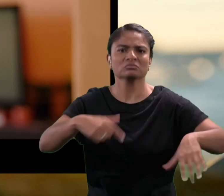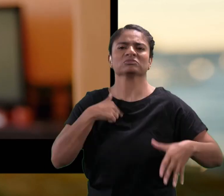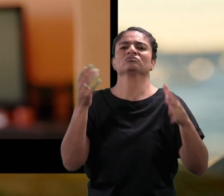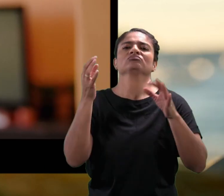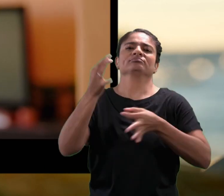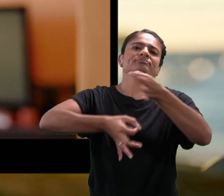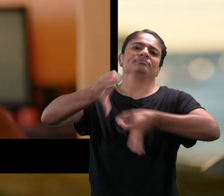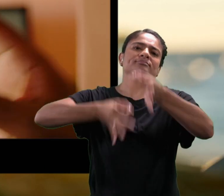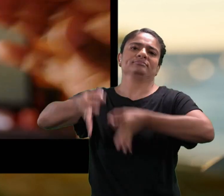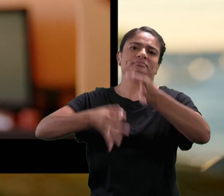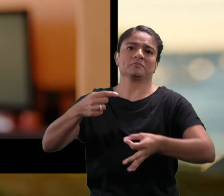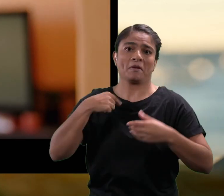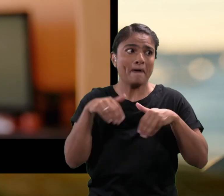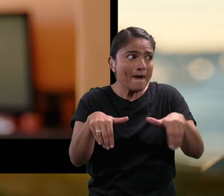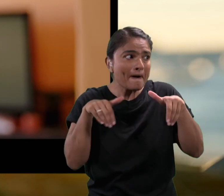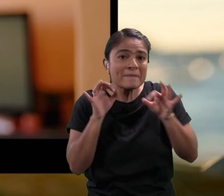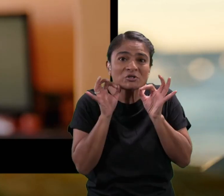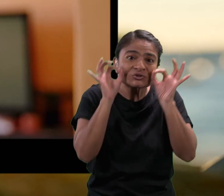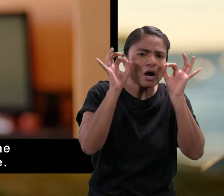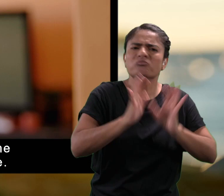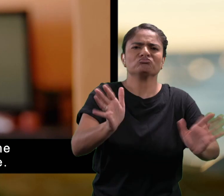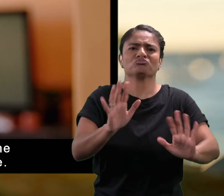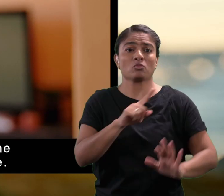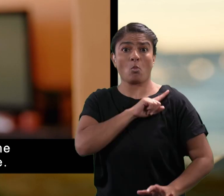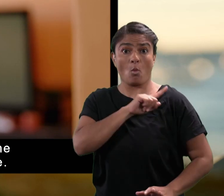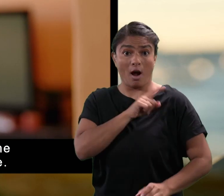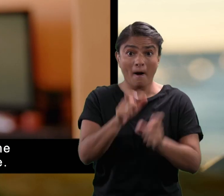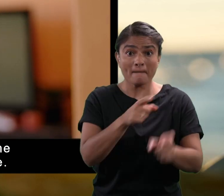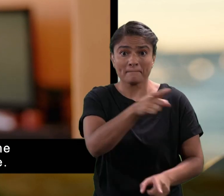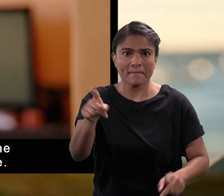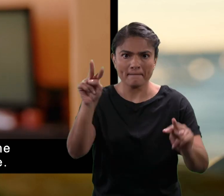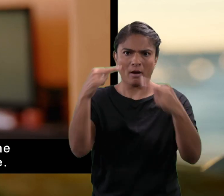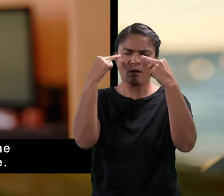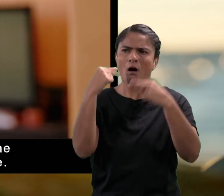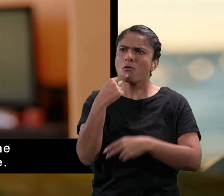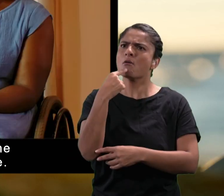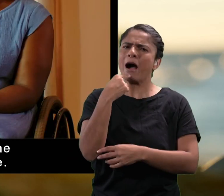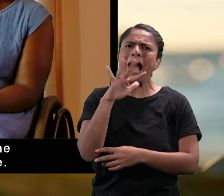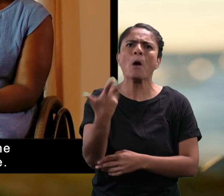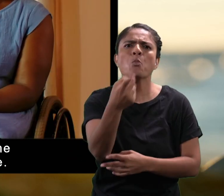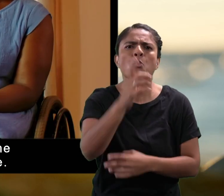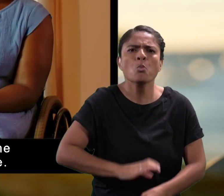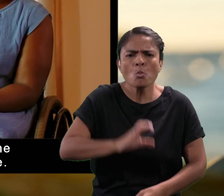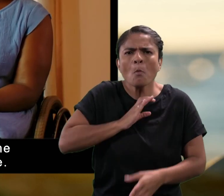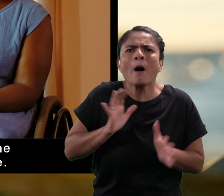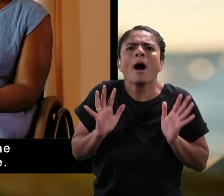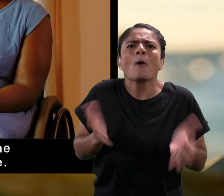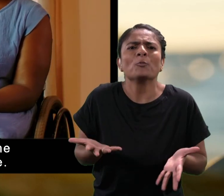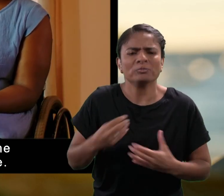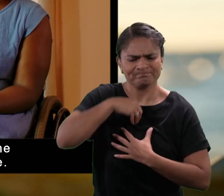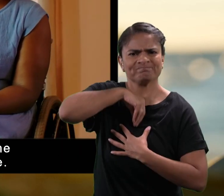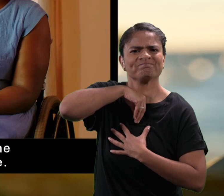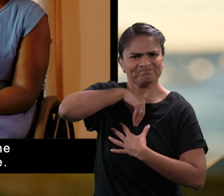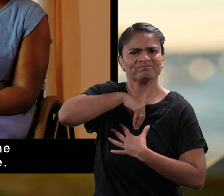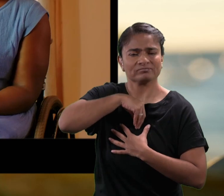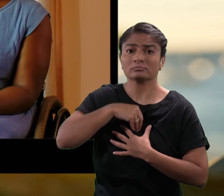and ngingafihlisi nix ndingabe nazo nenhloni, because abanye abantu xa bencokola nami ngibona umuntu like uyazibuza hayi lo girl